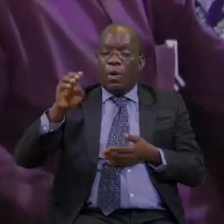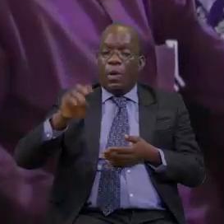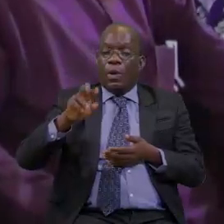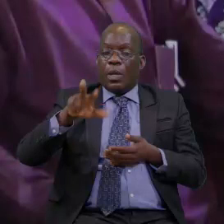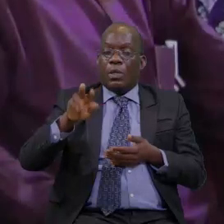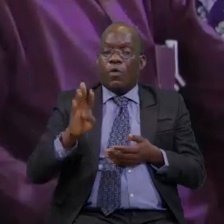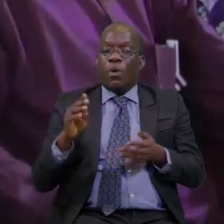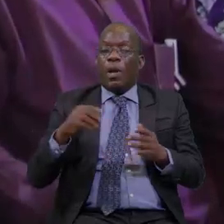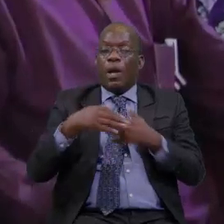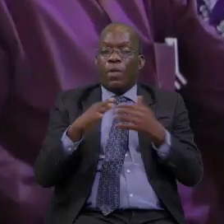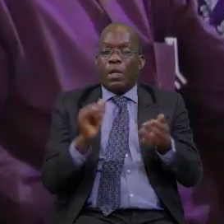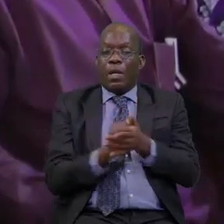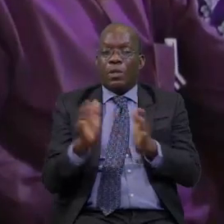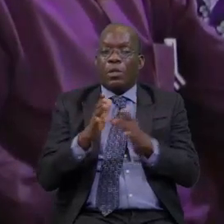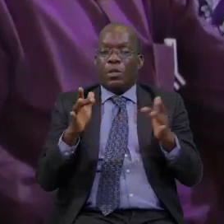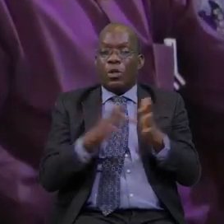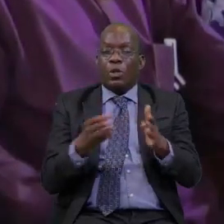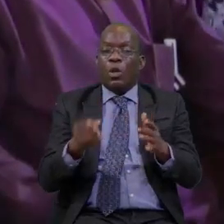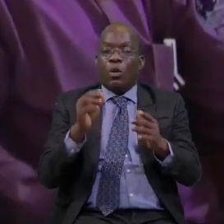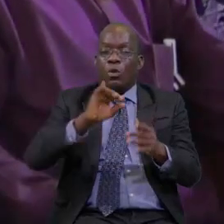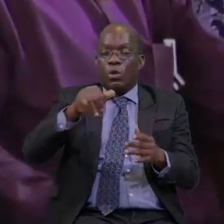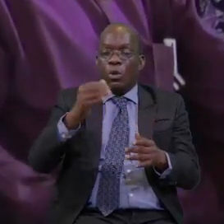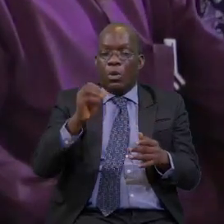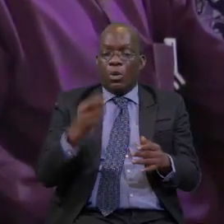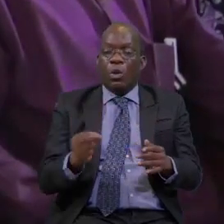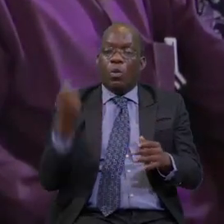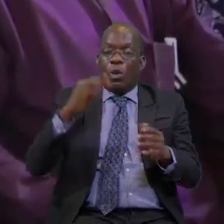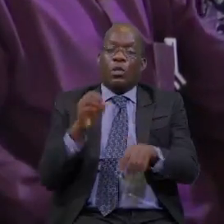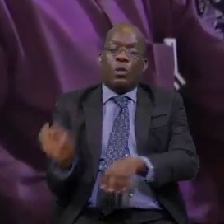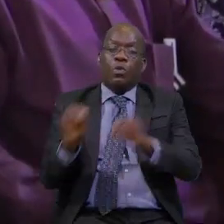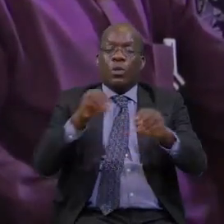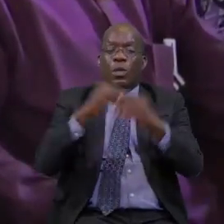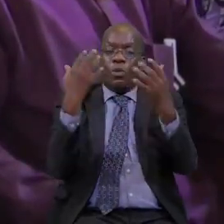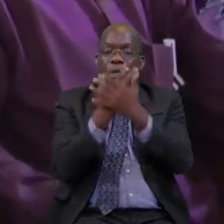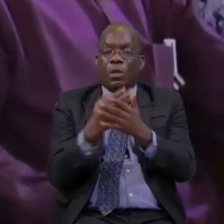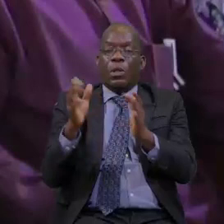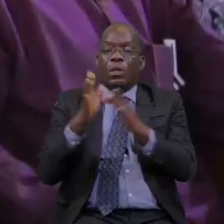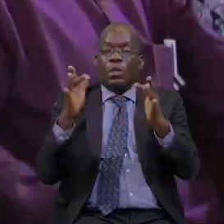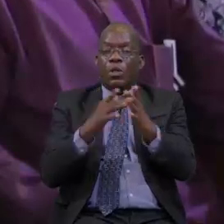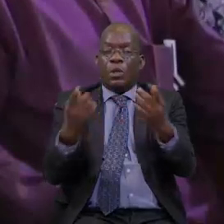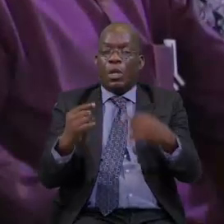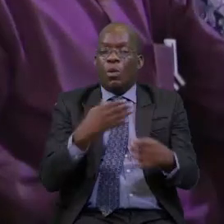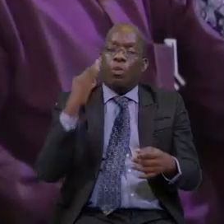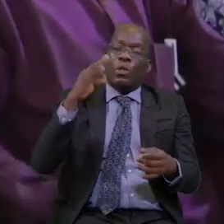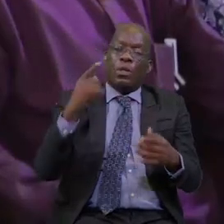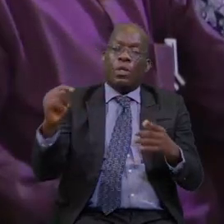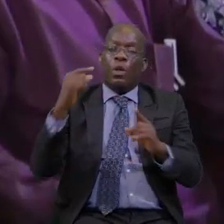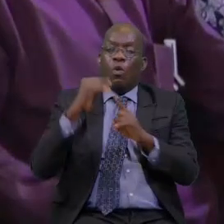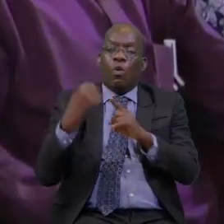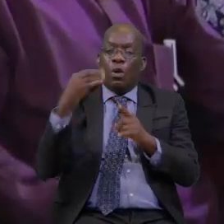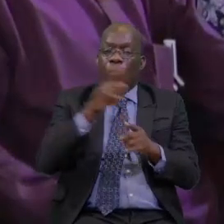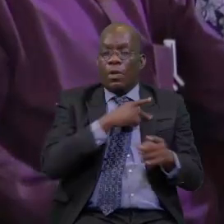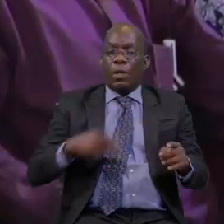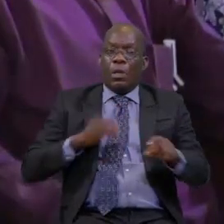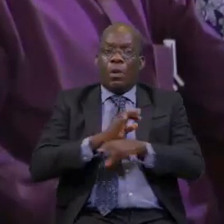into Galilee preaching the gospel of the kingdom of God. In verse 15, and he said, and saying,